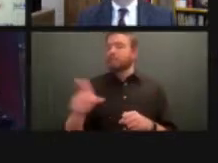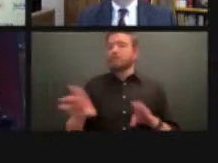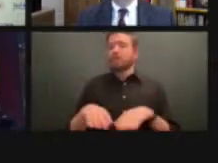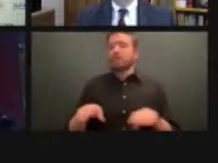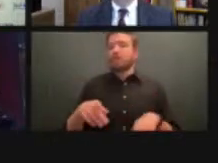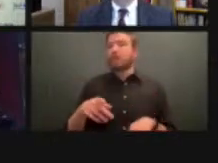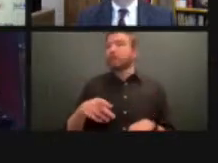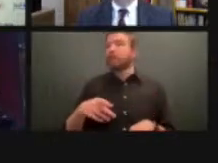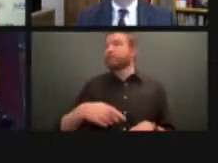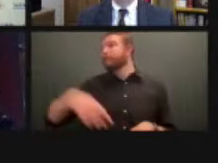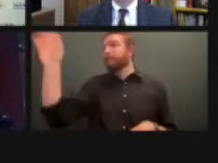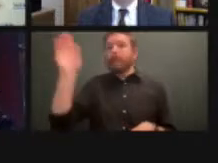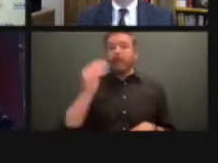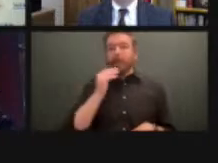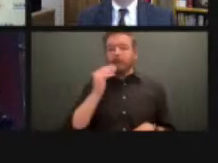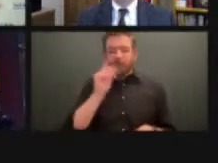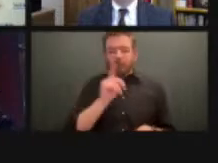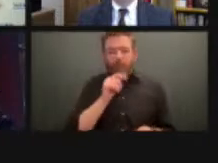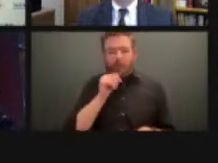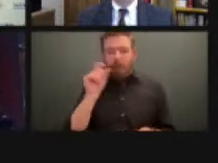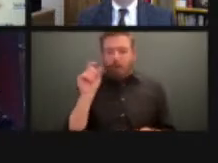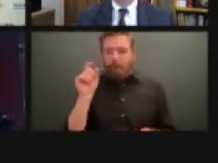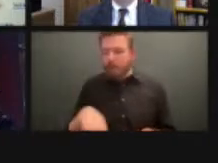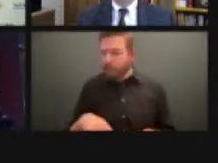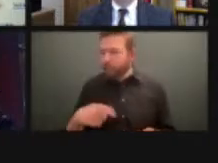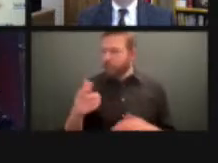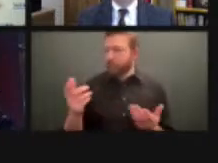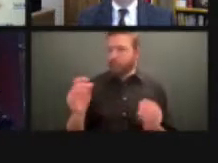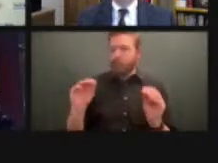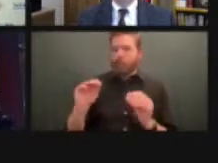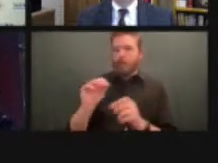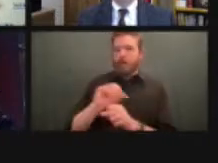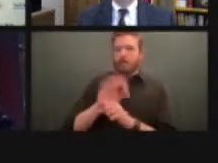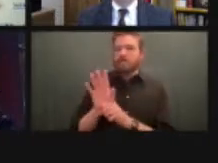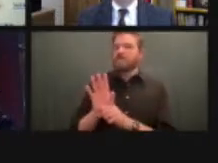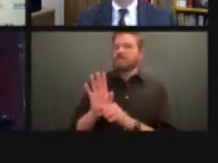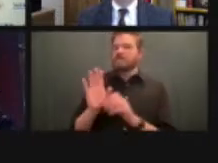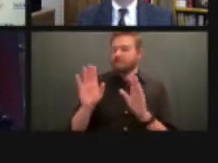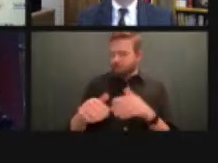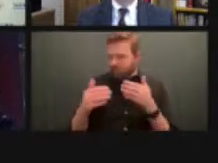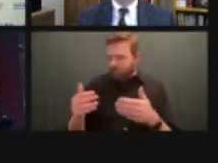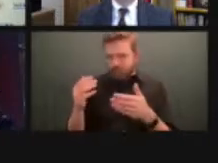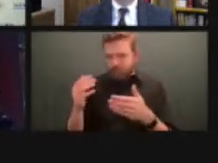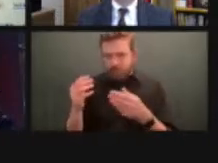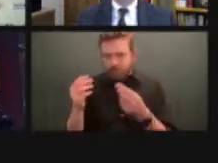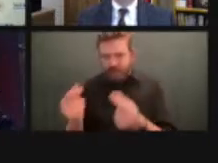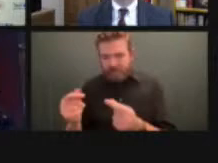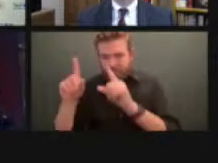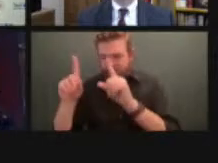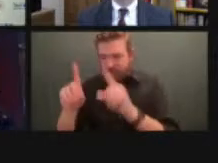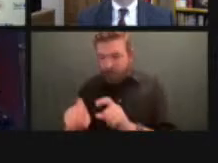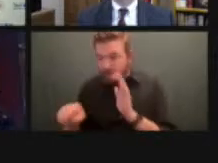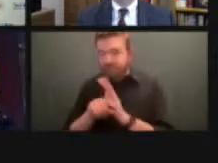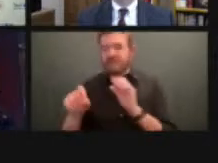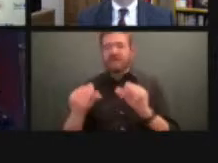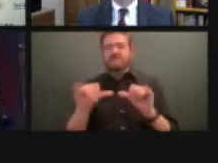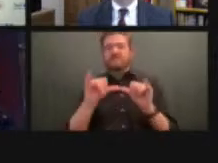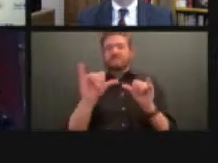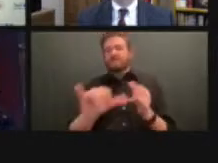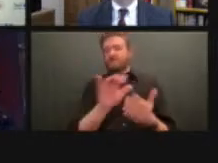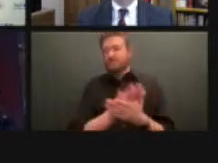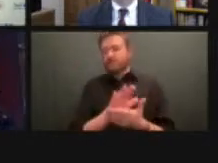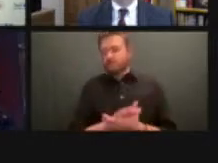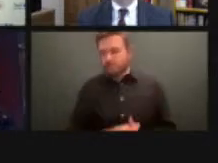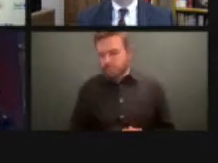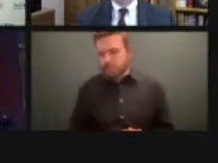have been eligible for a while, boosters. So let me sum all this up. Do not take Omicron lightly.